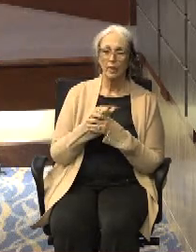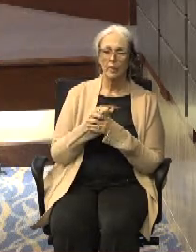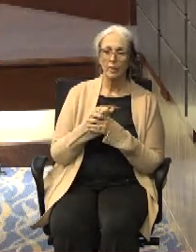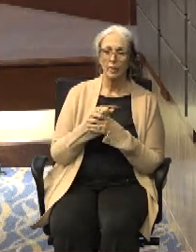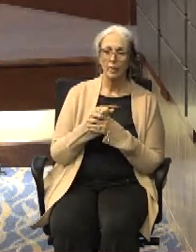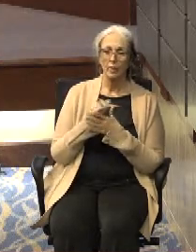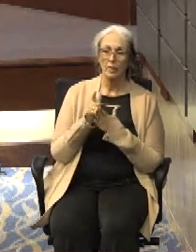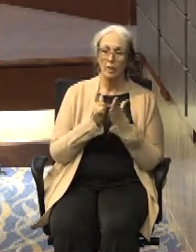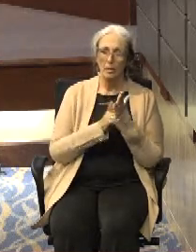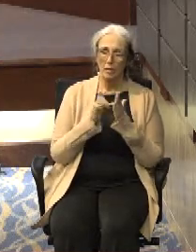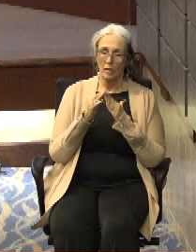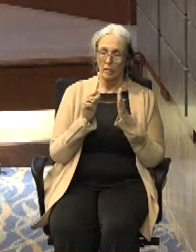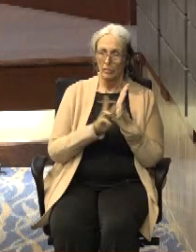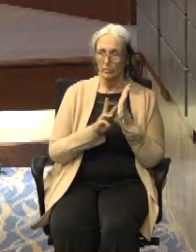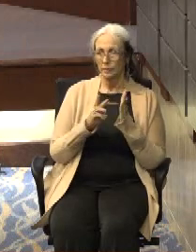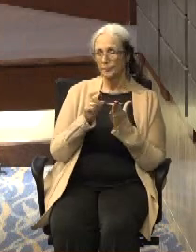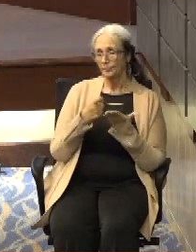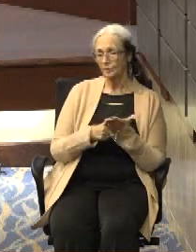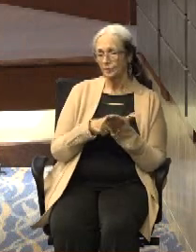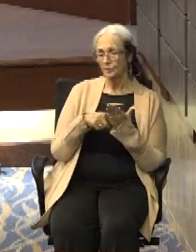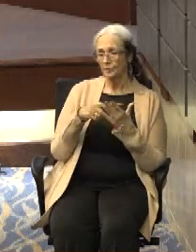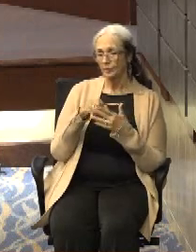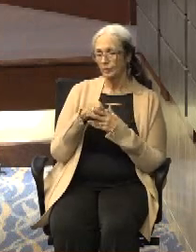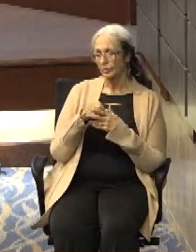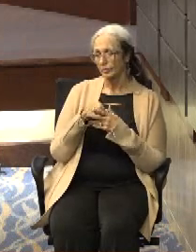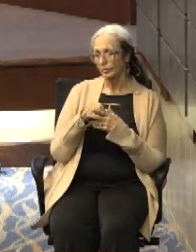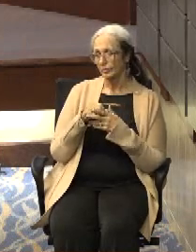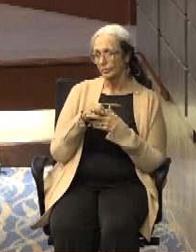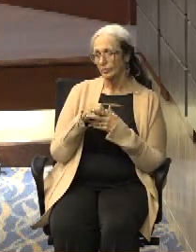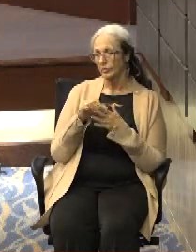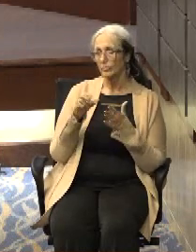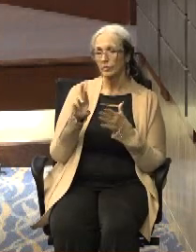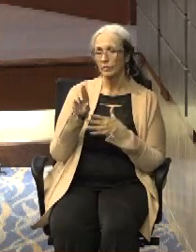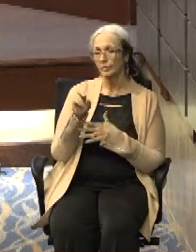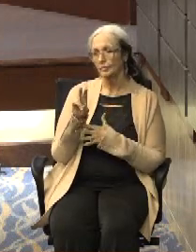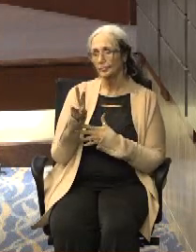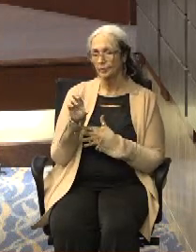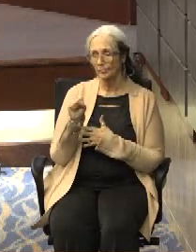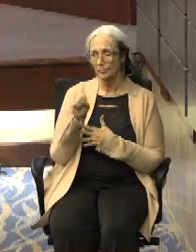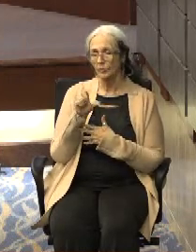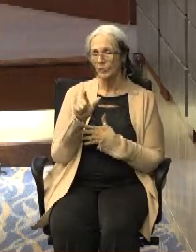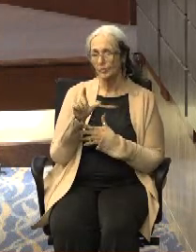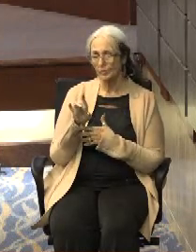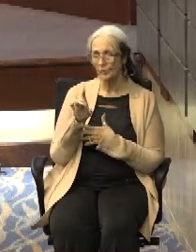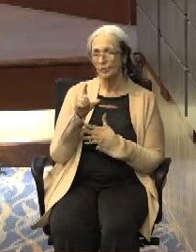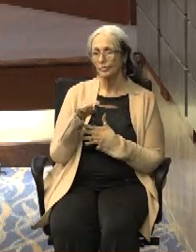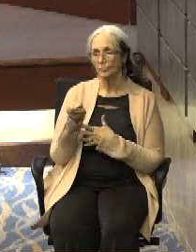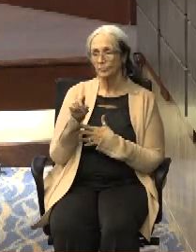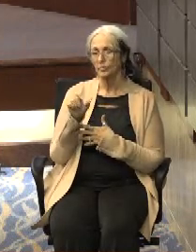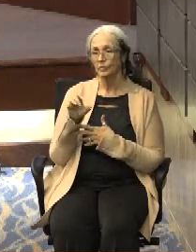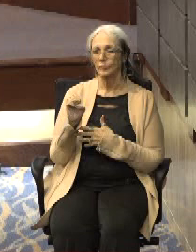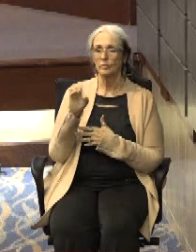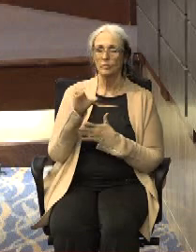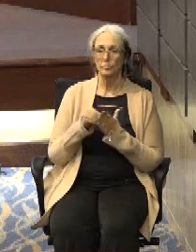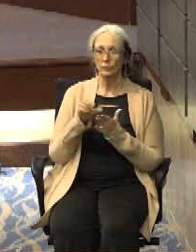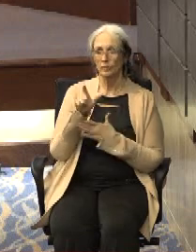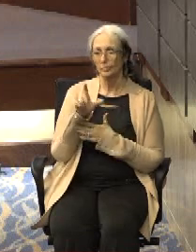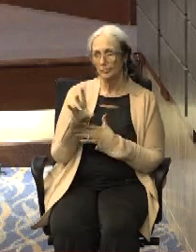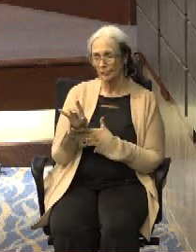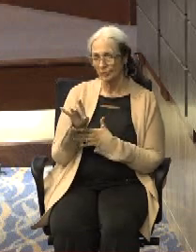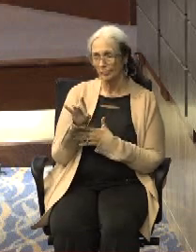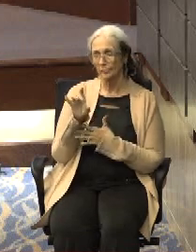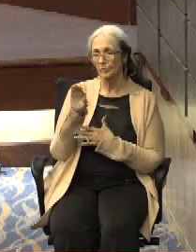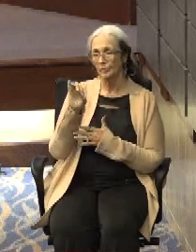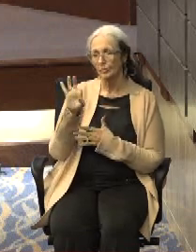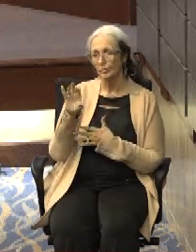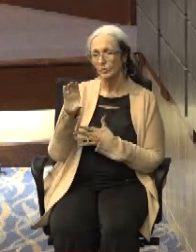2023-1029. An ordinance of the City of Waco, Texas, providing the Code of Ordinances be amended by revising Section 28-247 and Chapter 28 Zoning of said